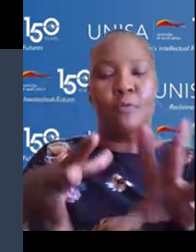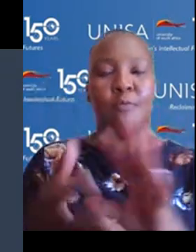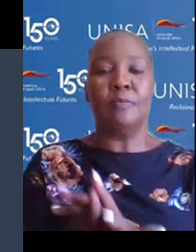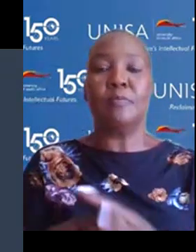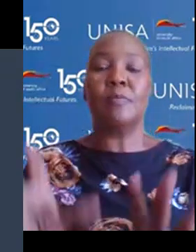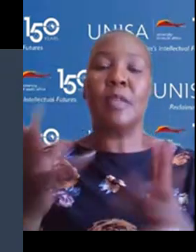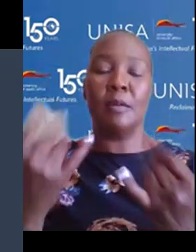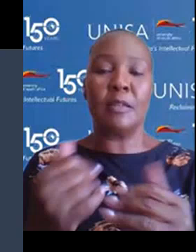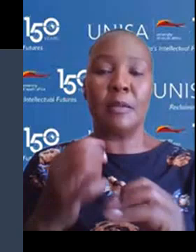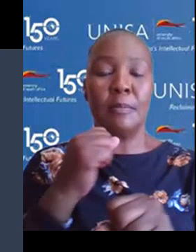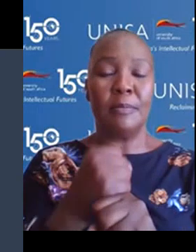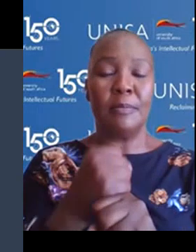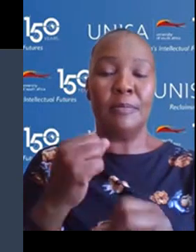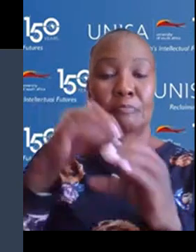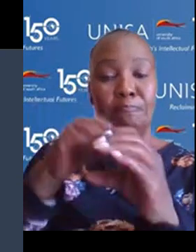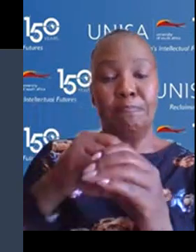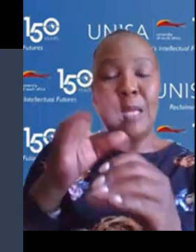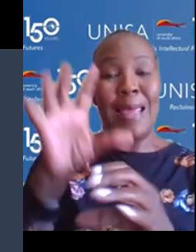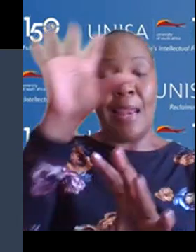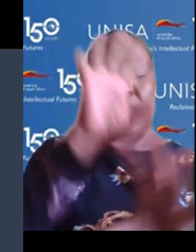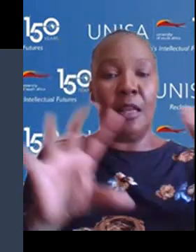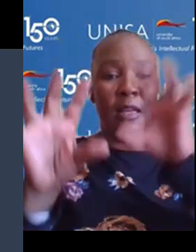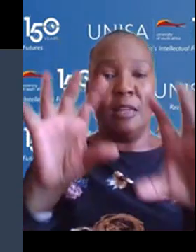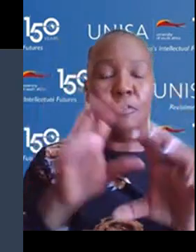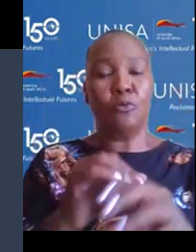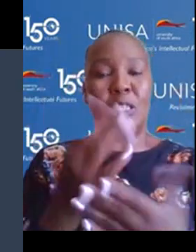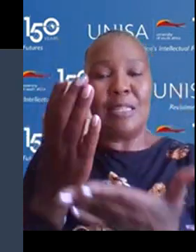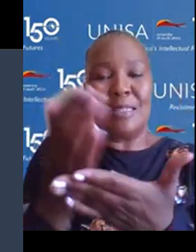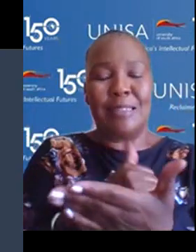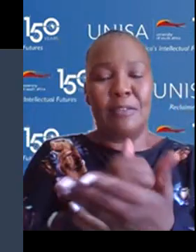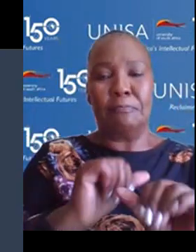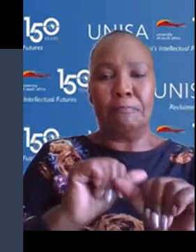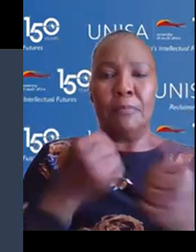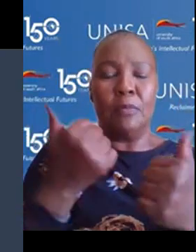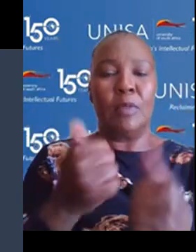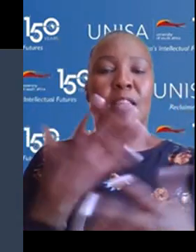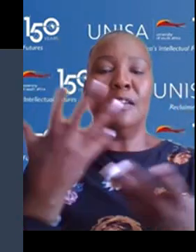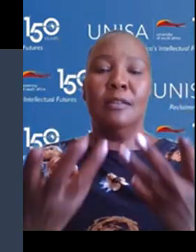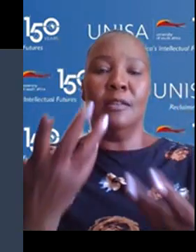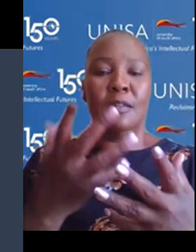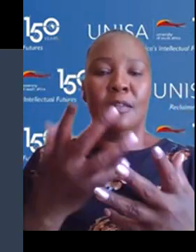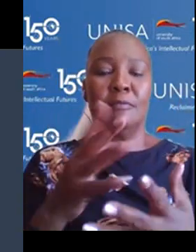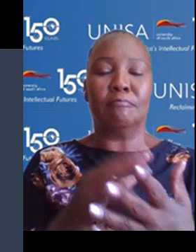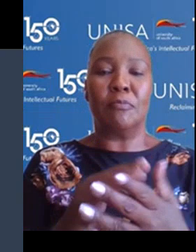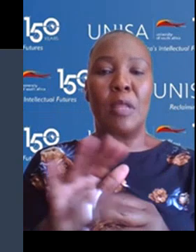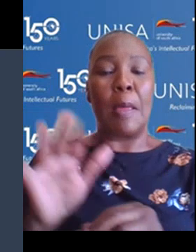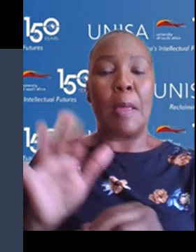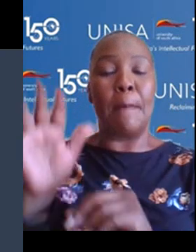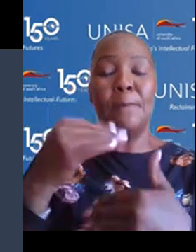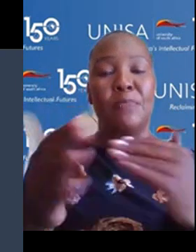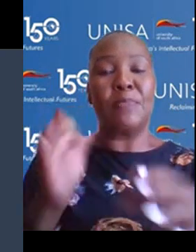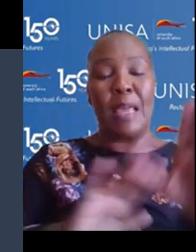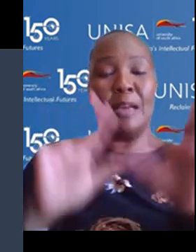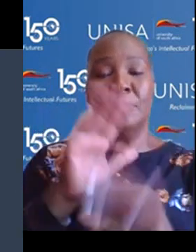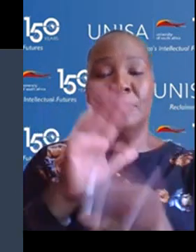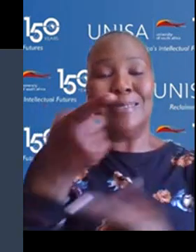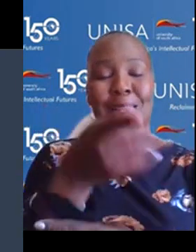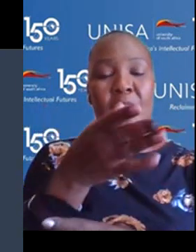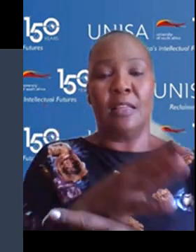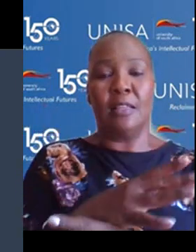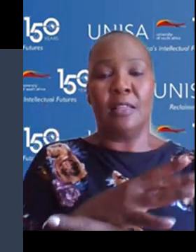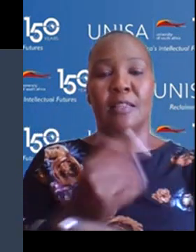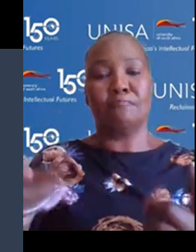by maintaining it in the cloud, you know it's secure, it's safe. It also creates backups for you and version control.